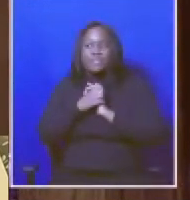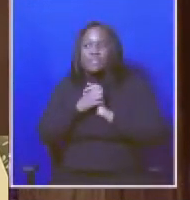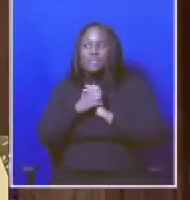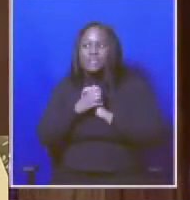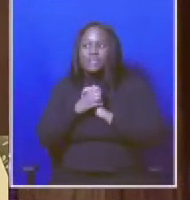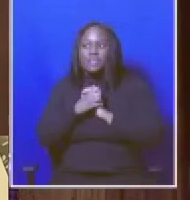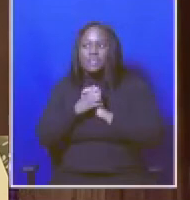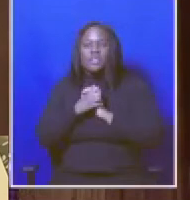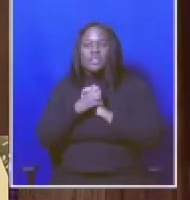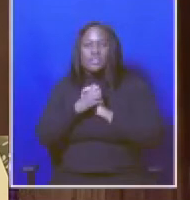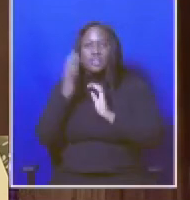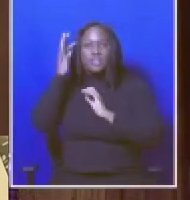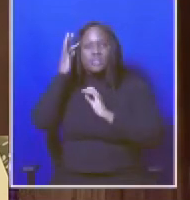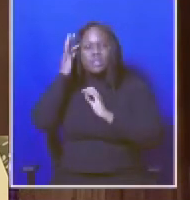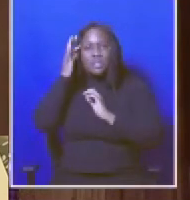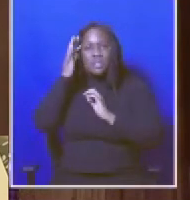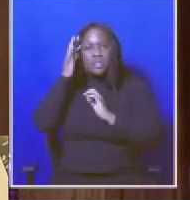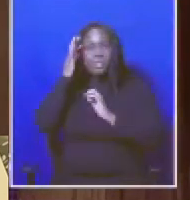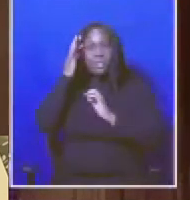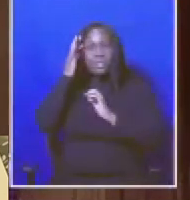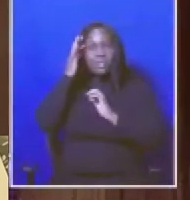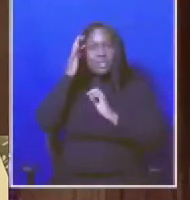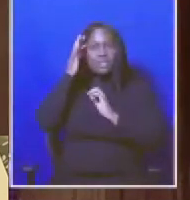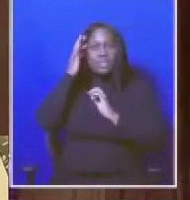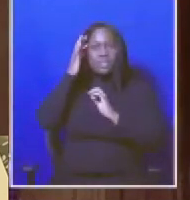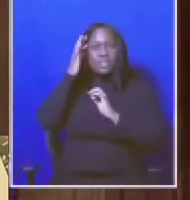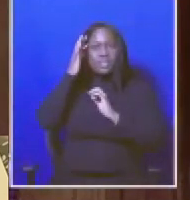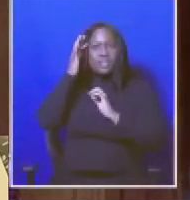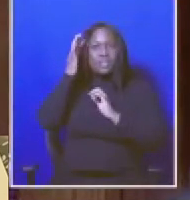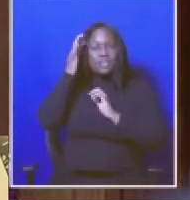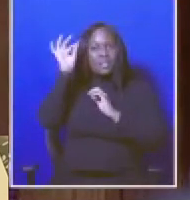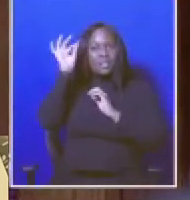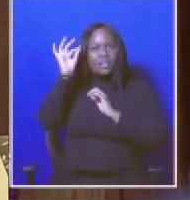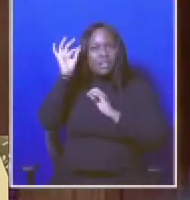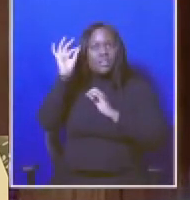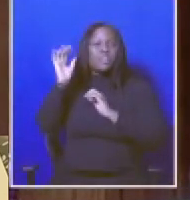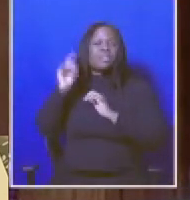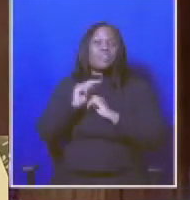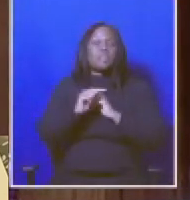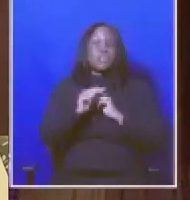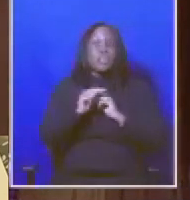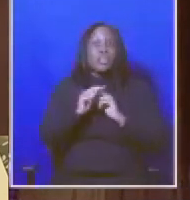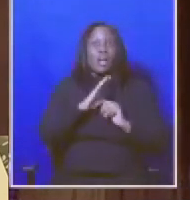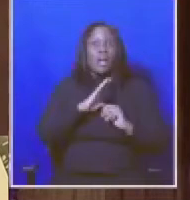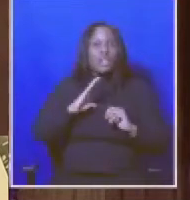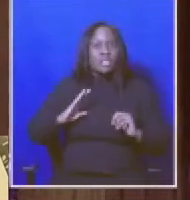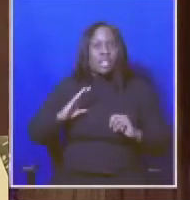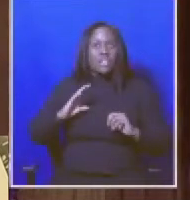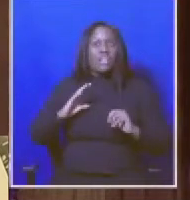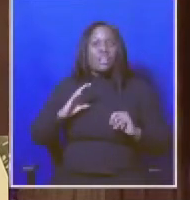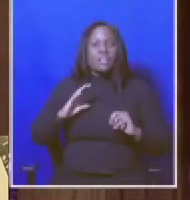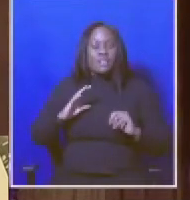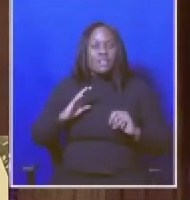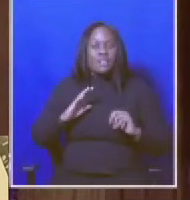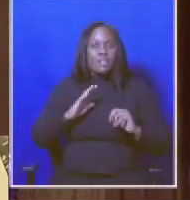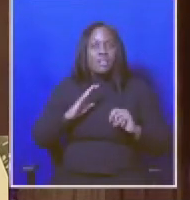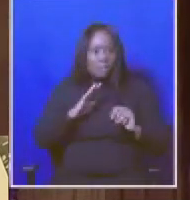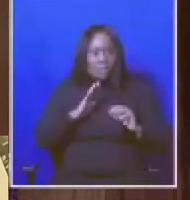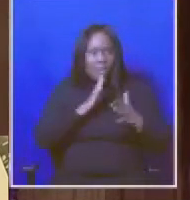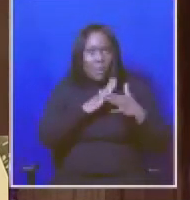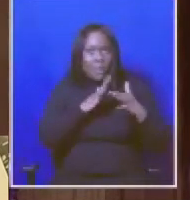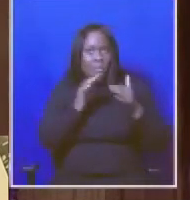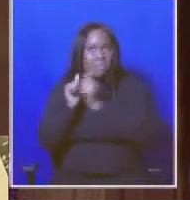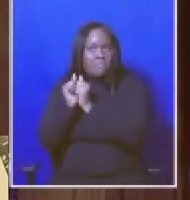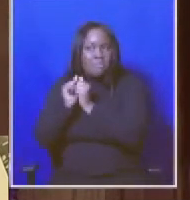How is the government leveraging on the country's science council to maximize the capacity and capabilities of